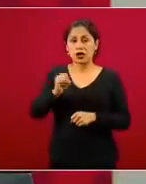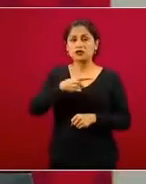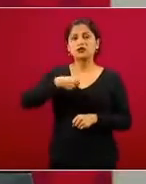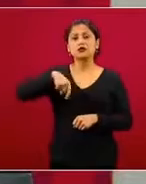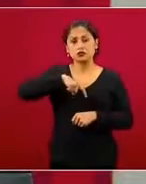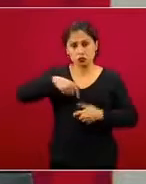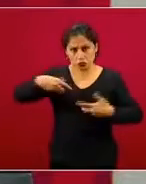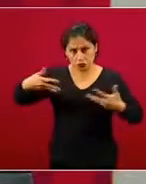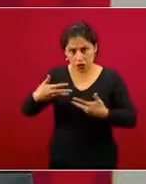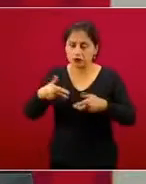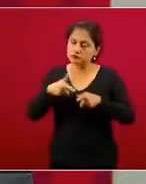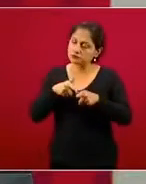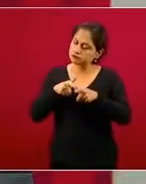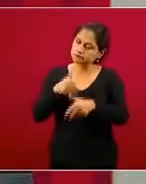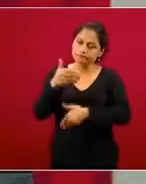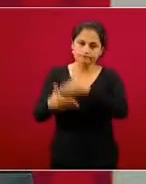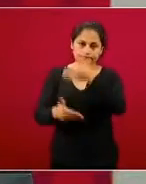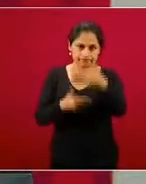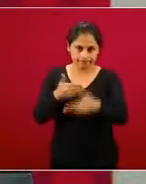professionals